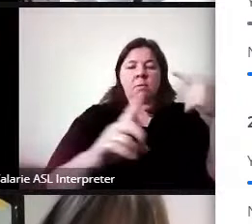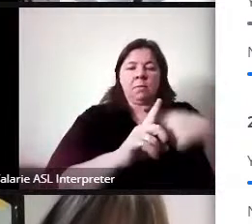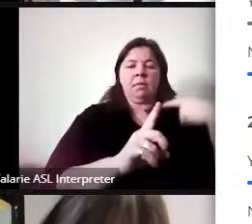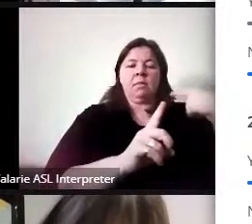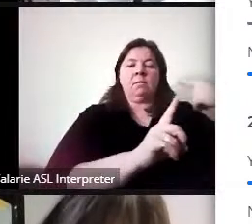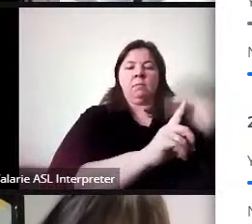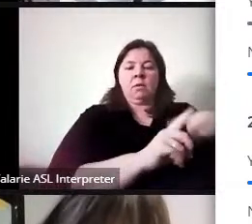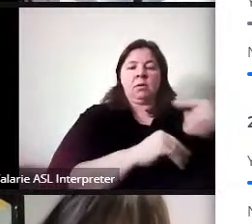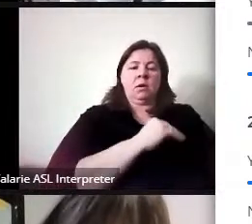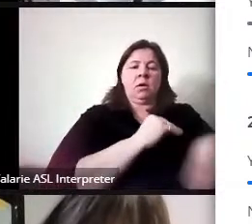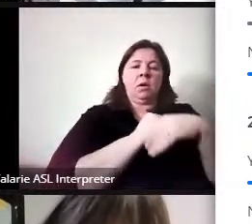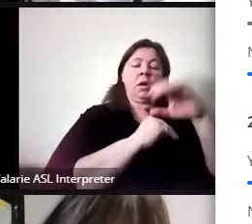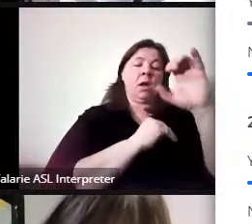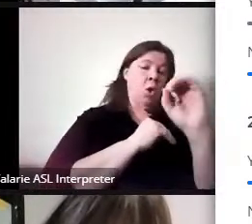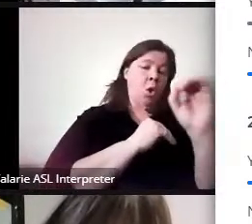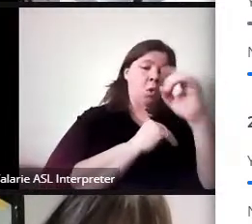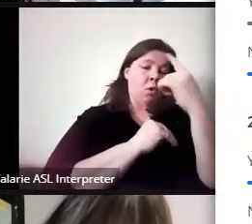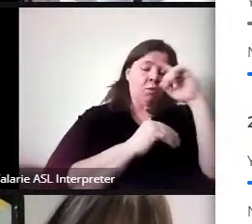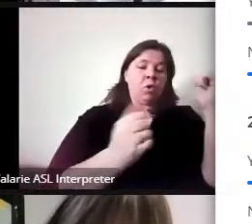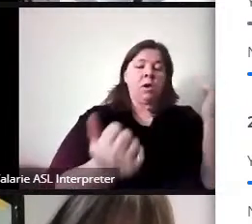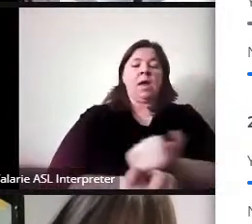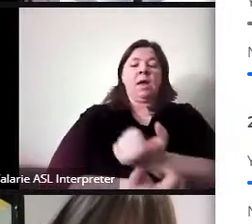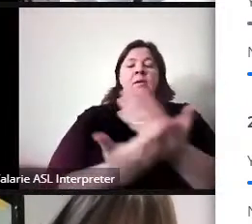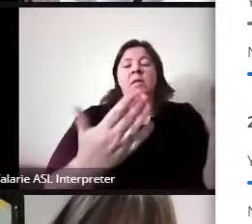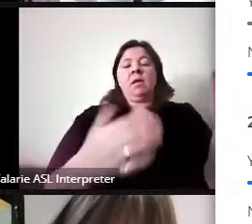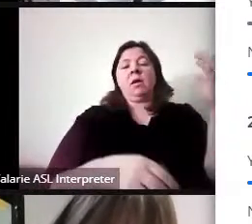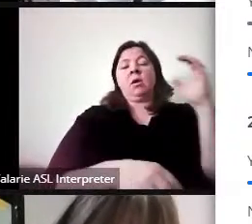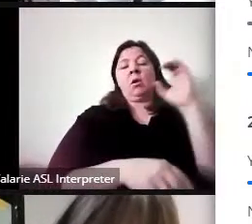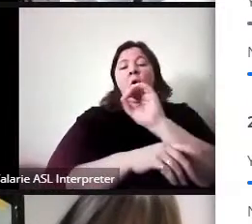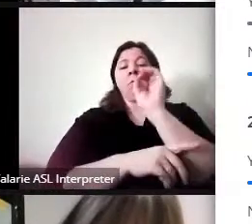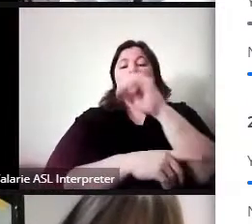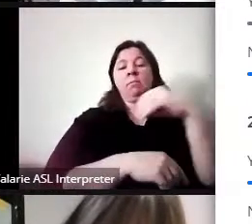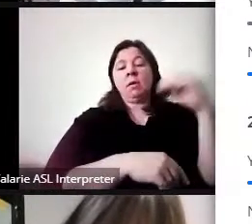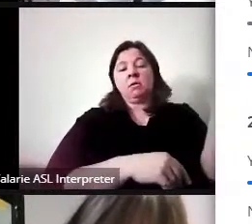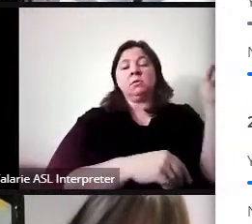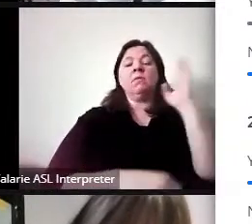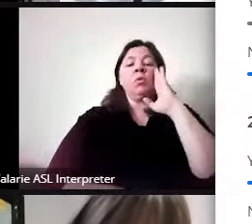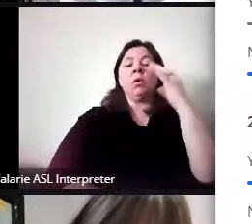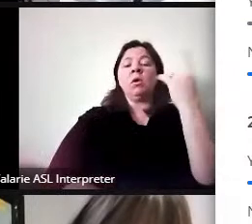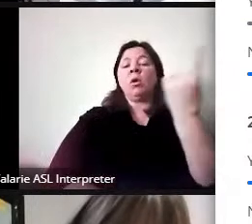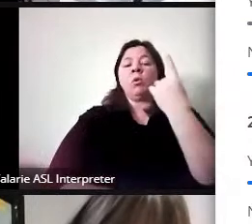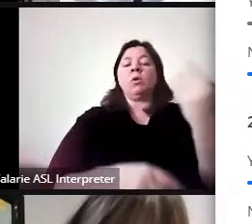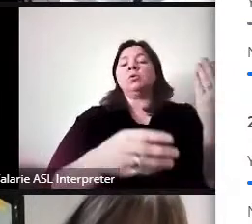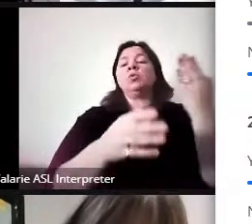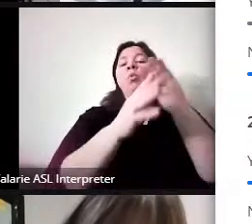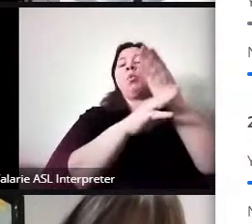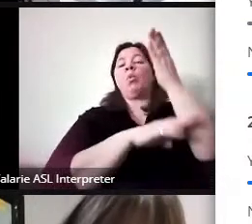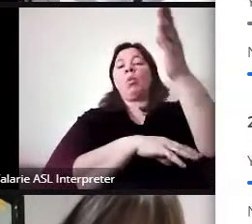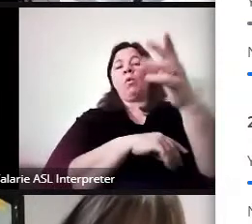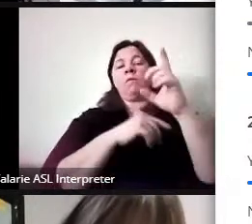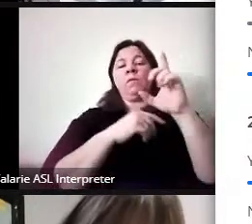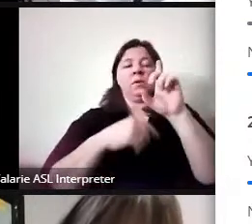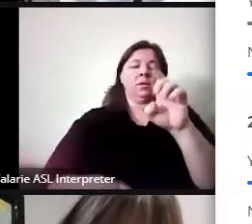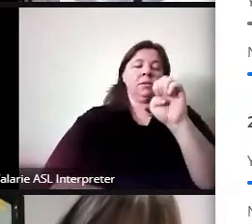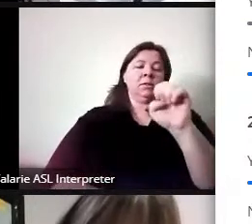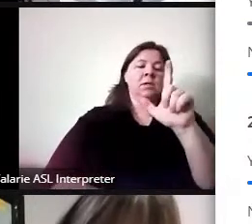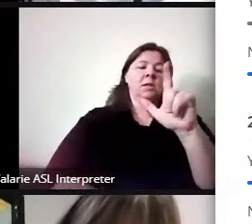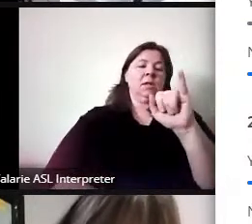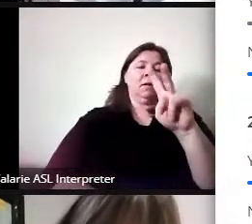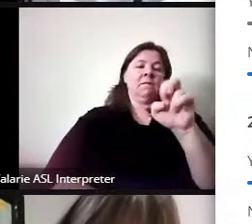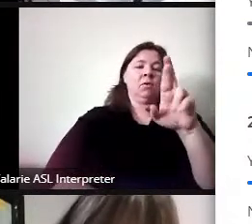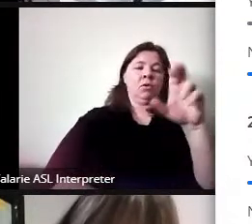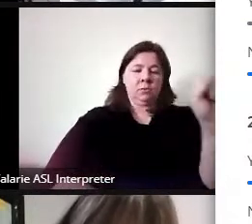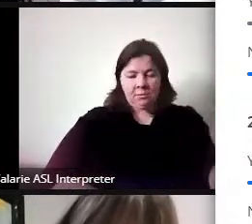always add on, the O is for everything Onpassive, which always over delivers. Thank you. Back to you,